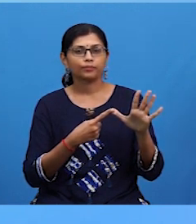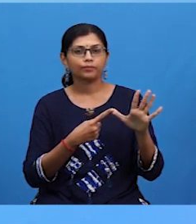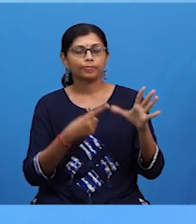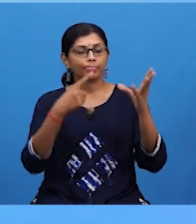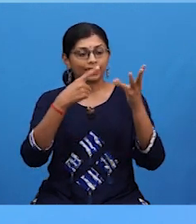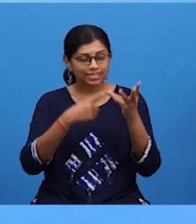sixth,